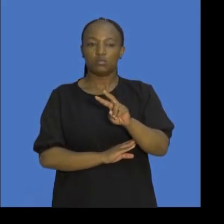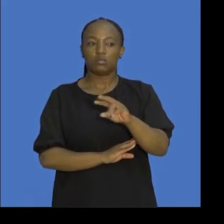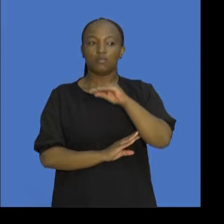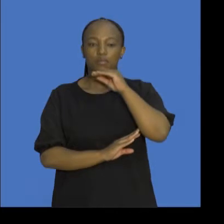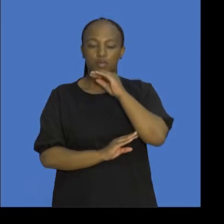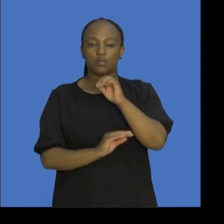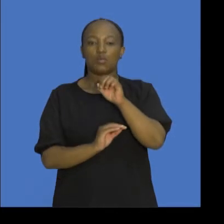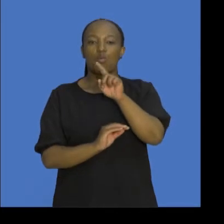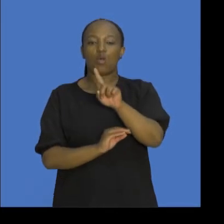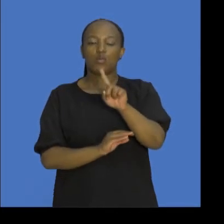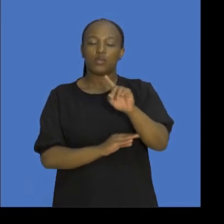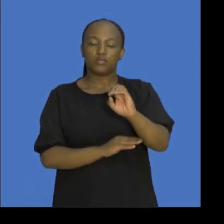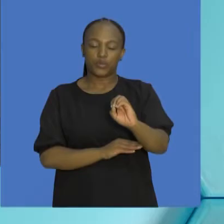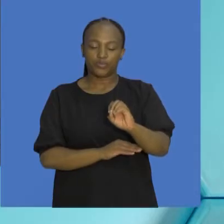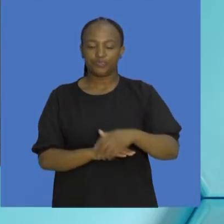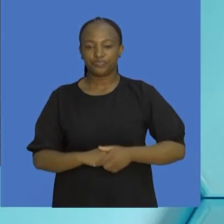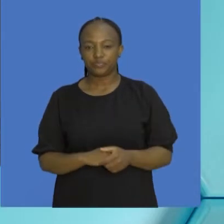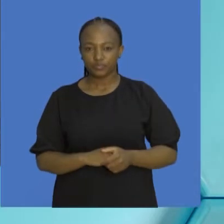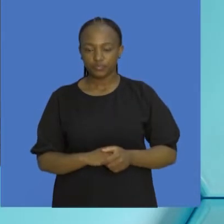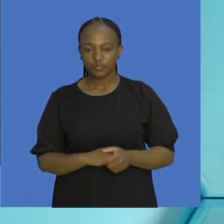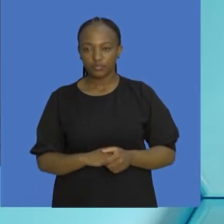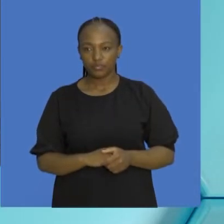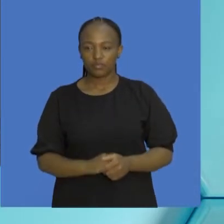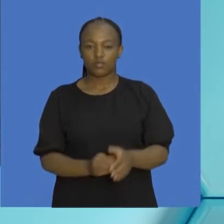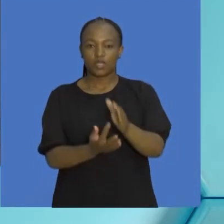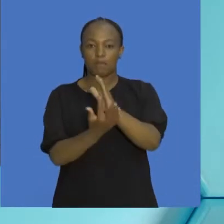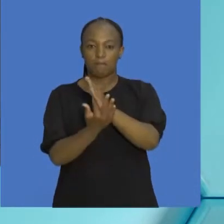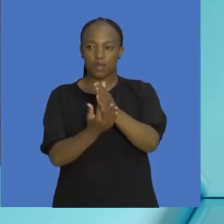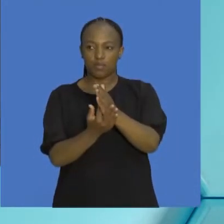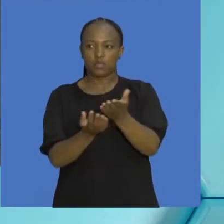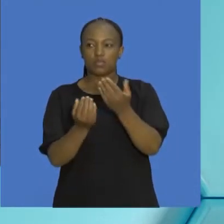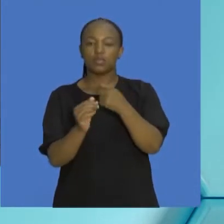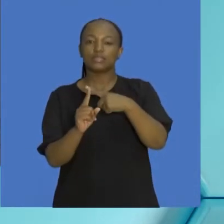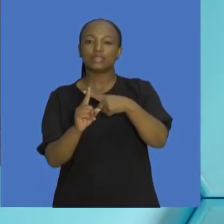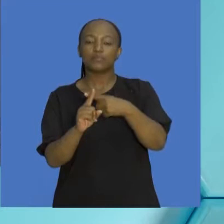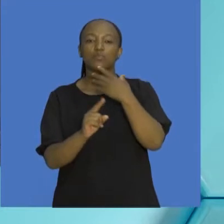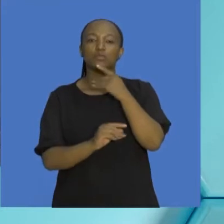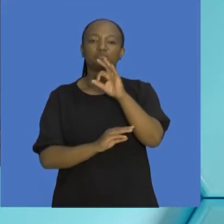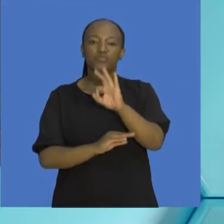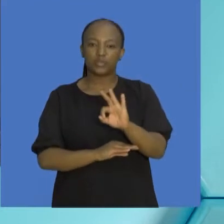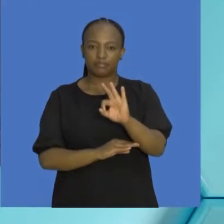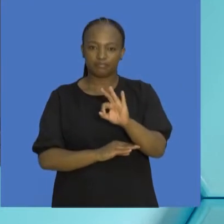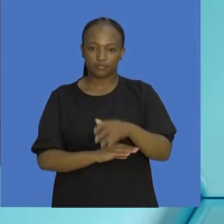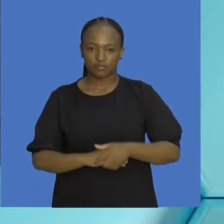110. Now we have midpoint multiplied by frequency.